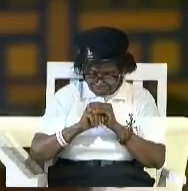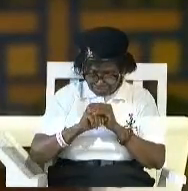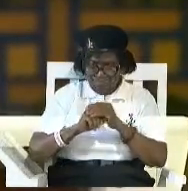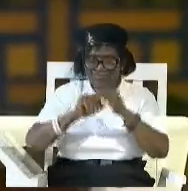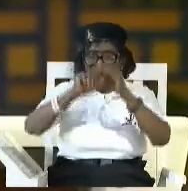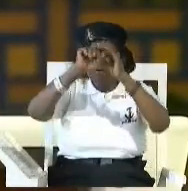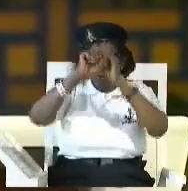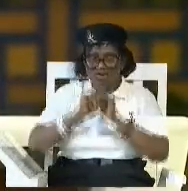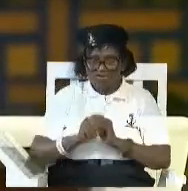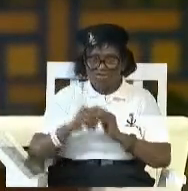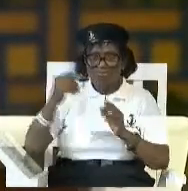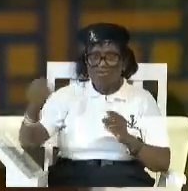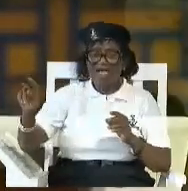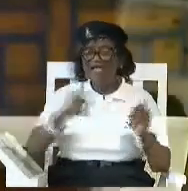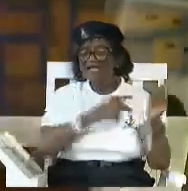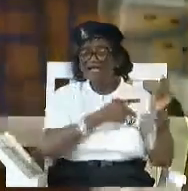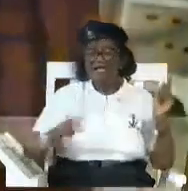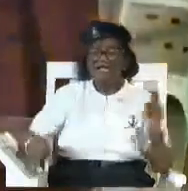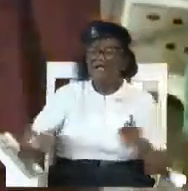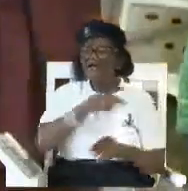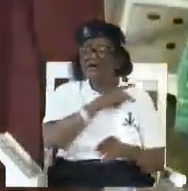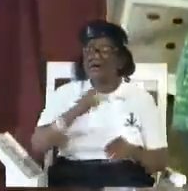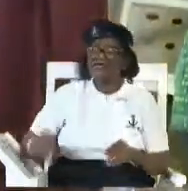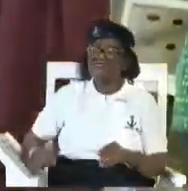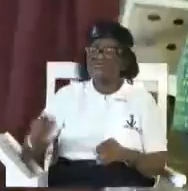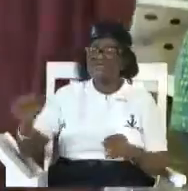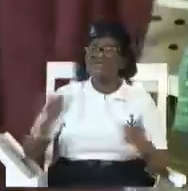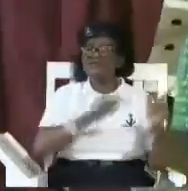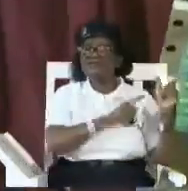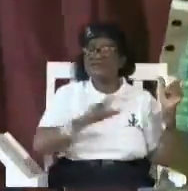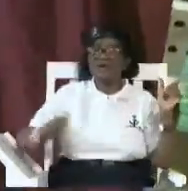Worship the King of Kings, the Lord of Lords.